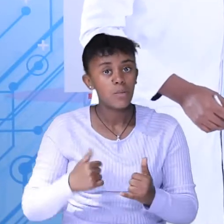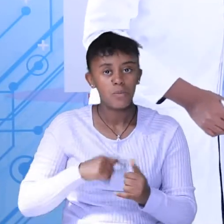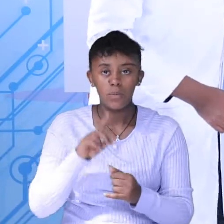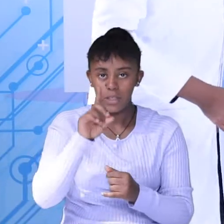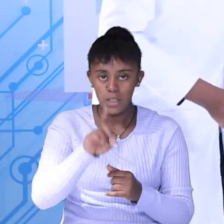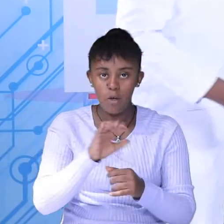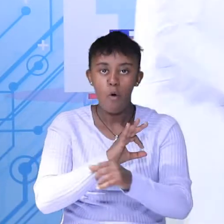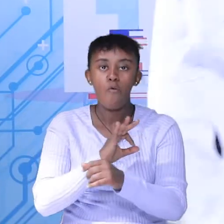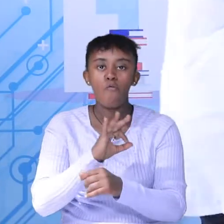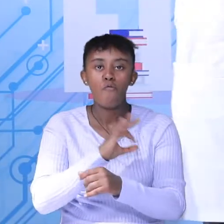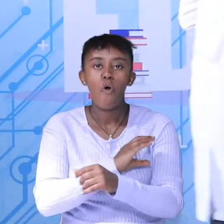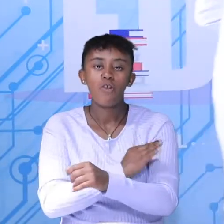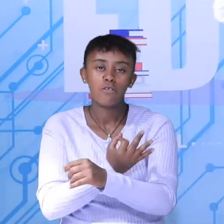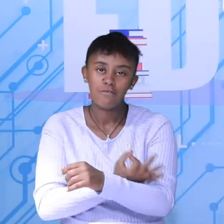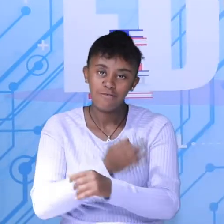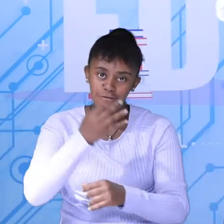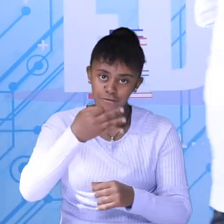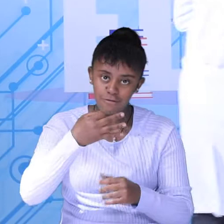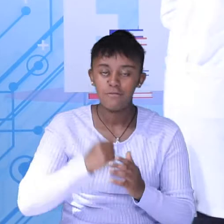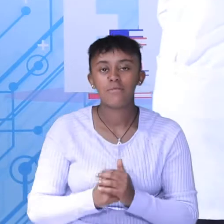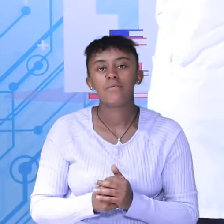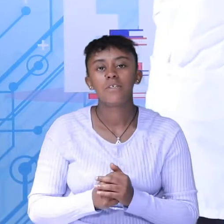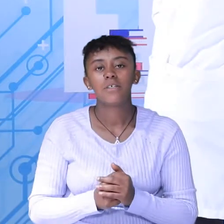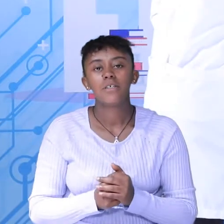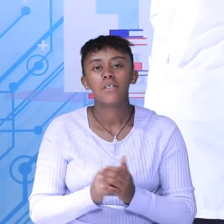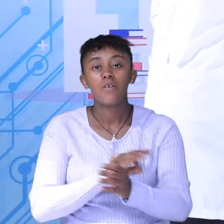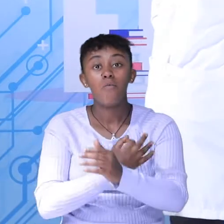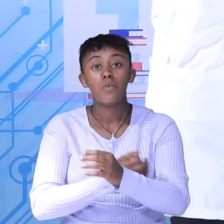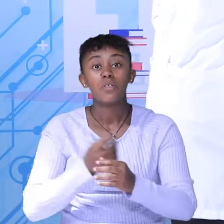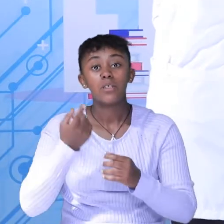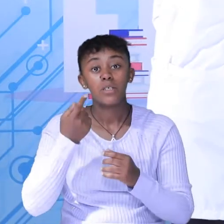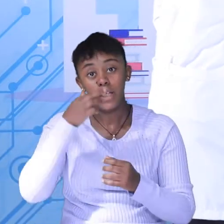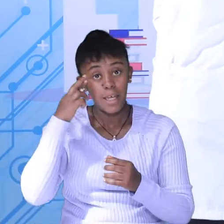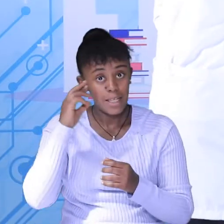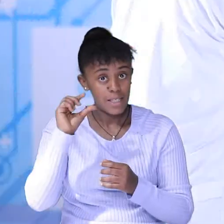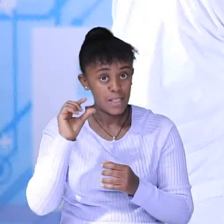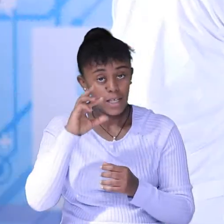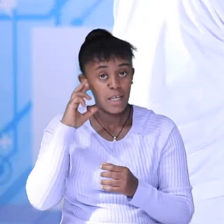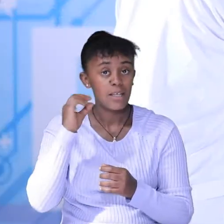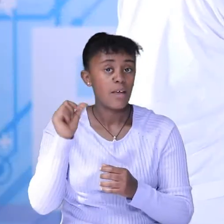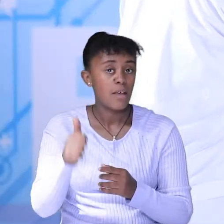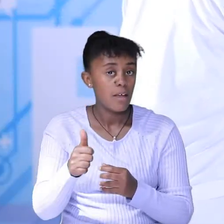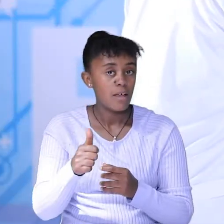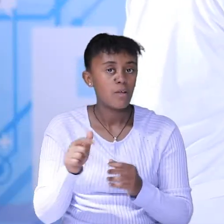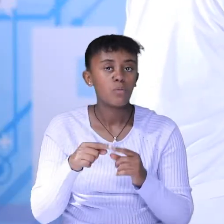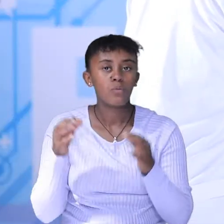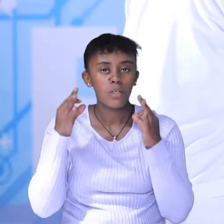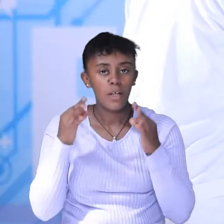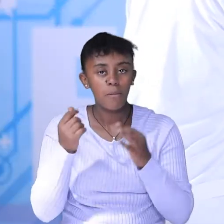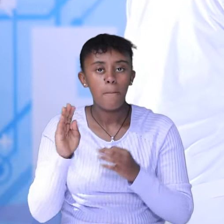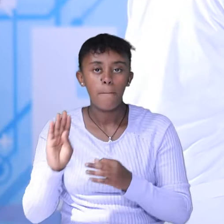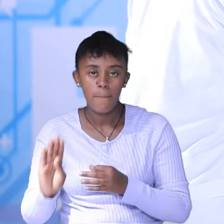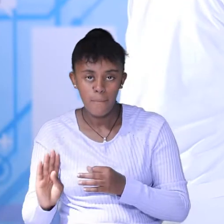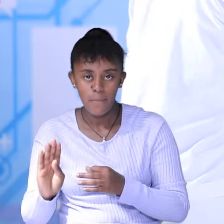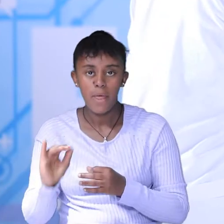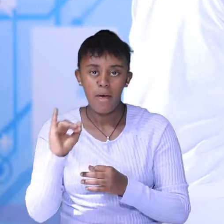find the force. Therefore, the force for case A, to determine the force, BIL